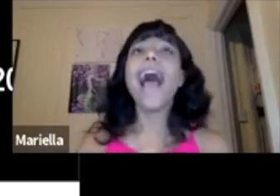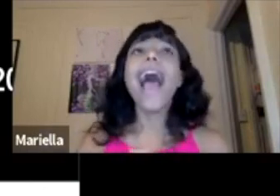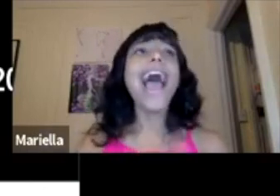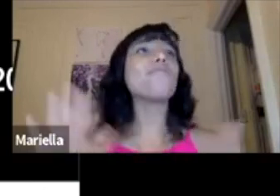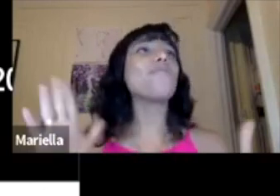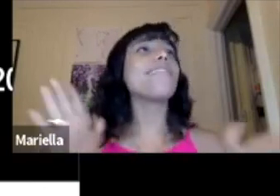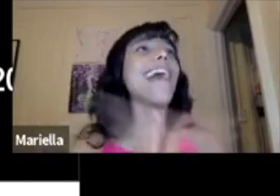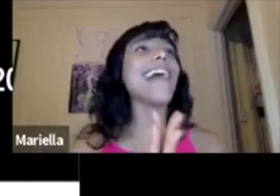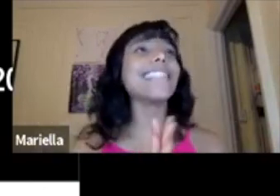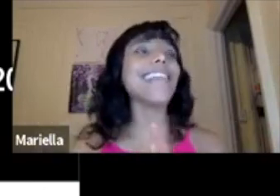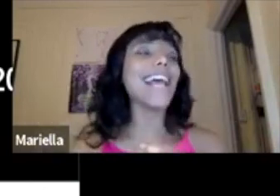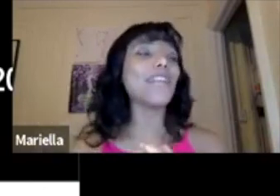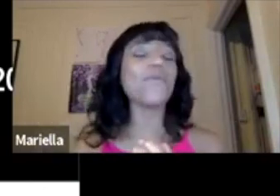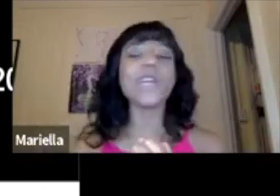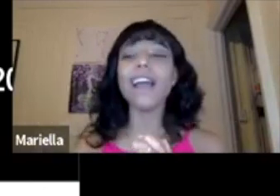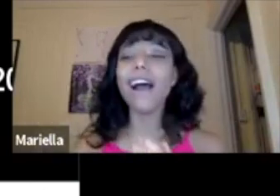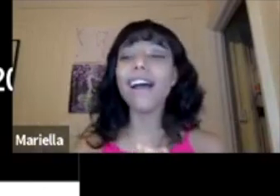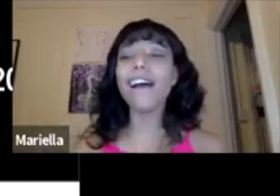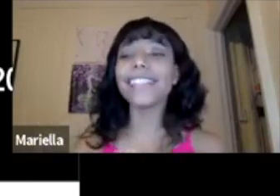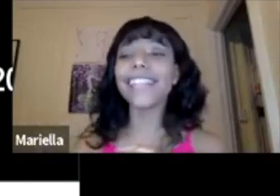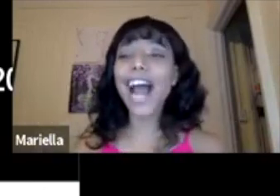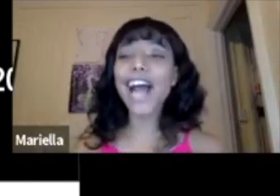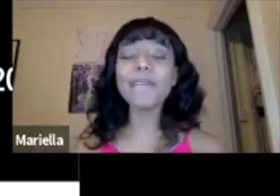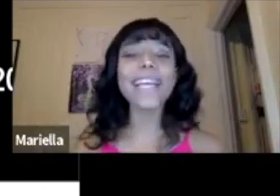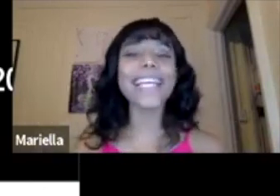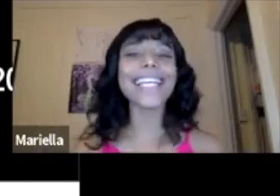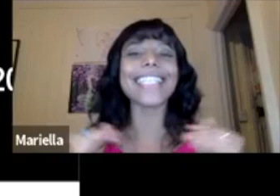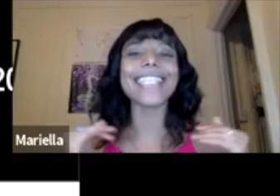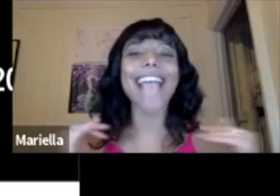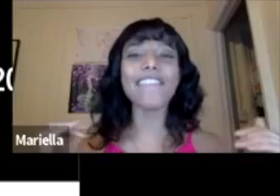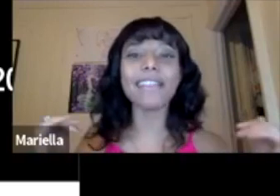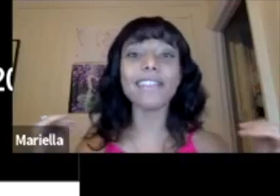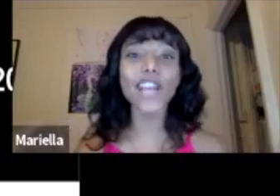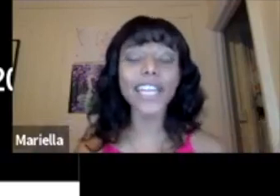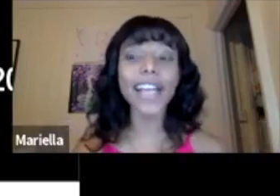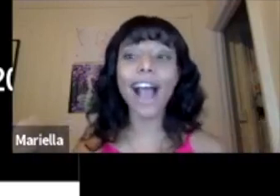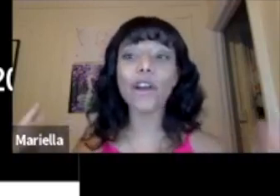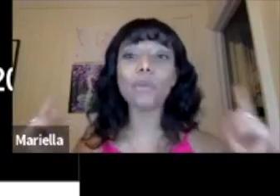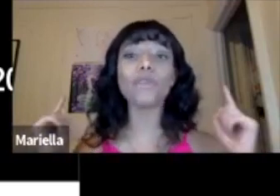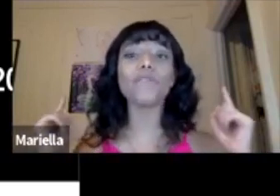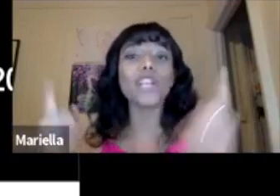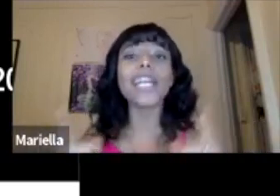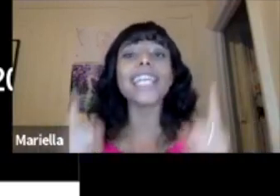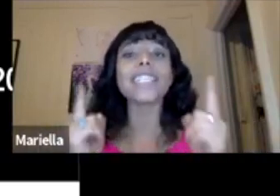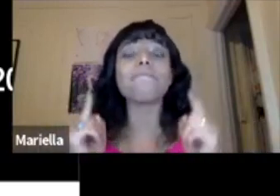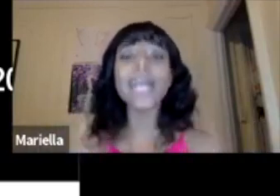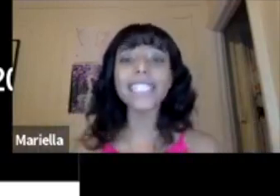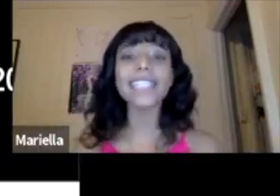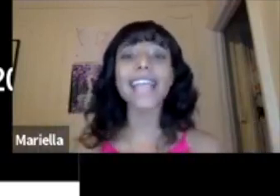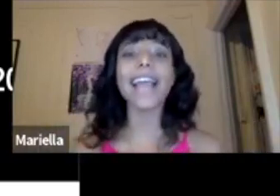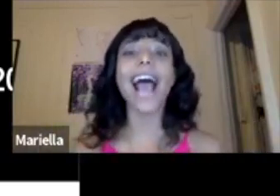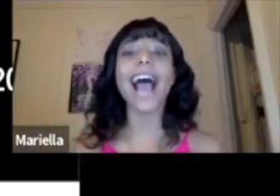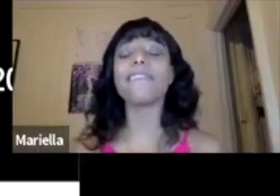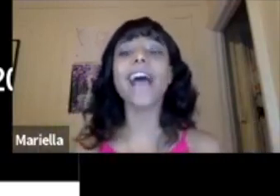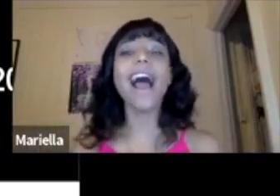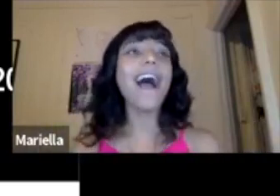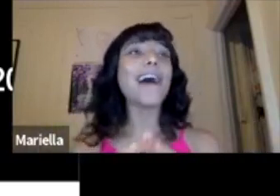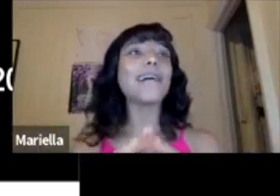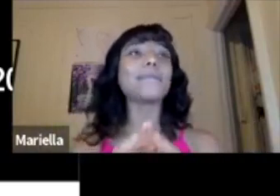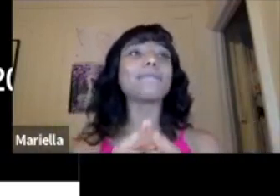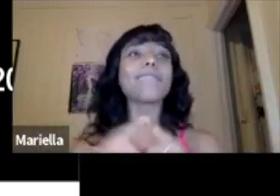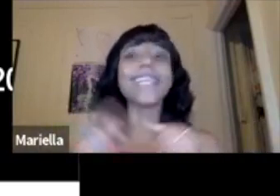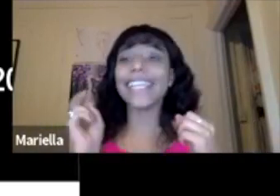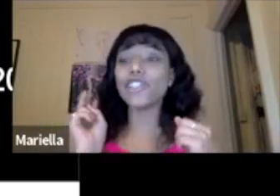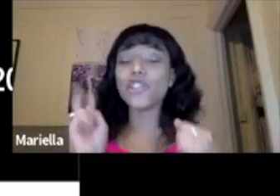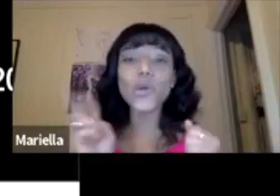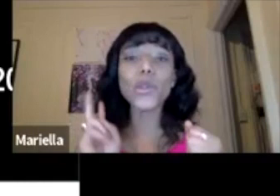@gmail.com. And with that said, we are on time. It is 7:30. I hope you've learned as much as I